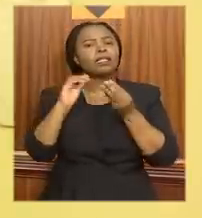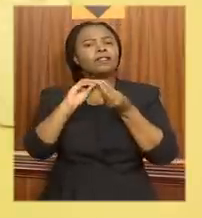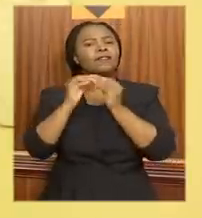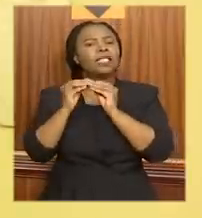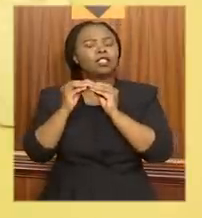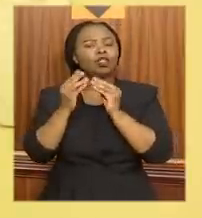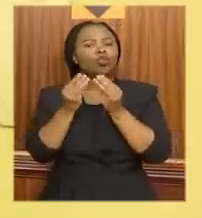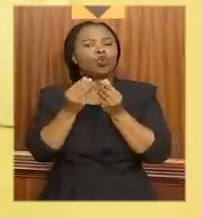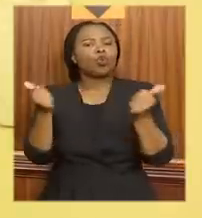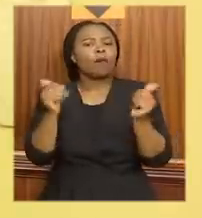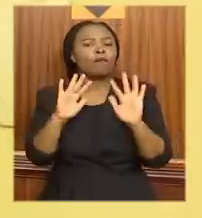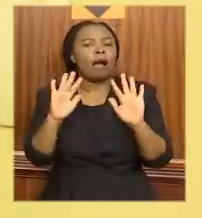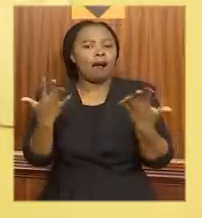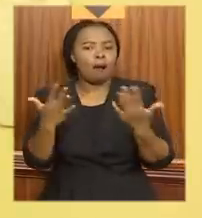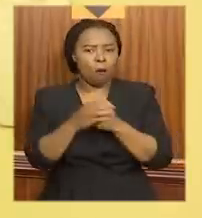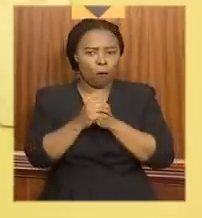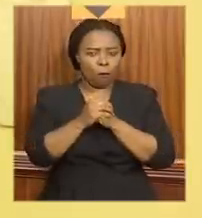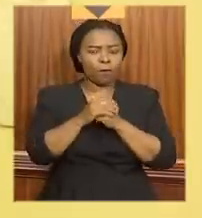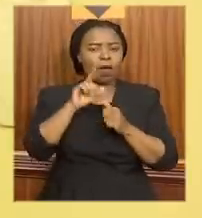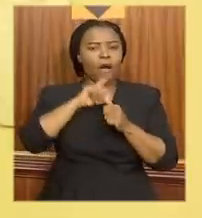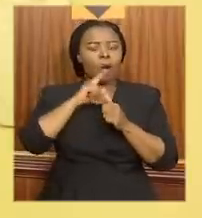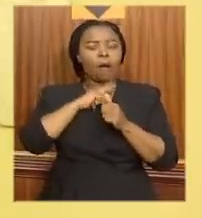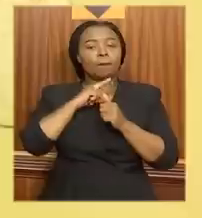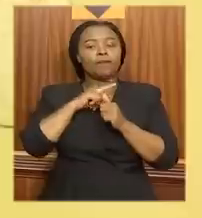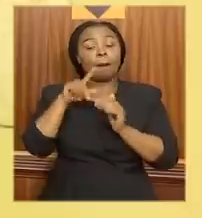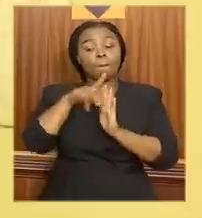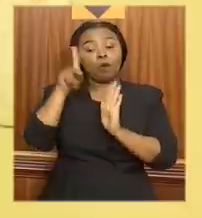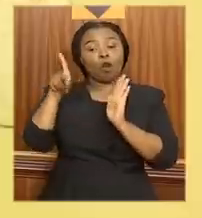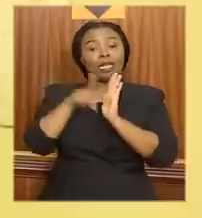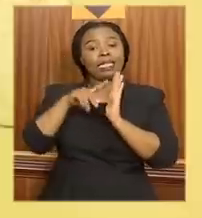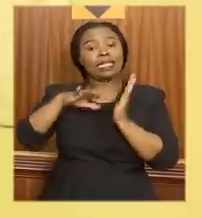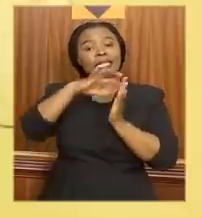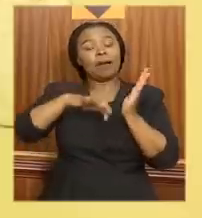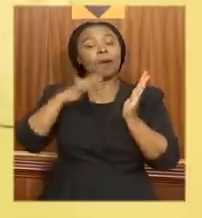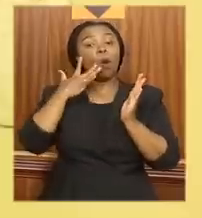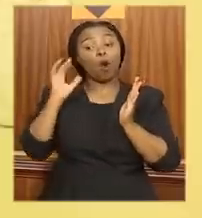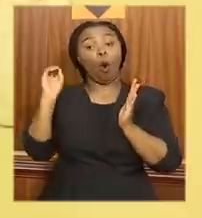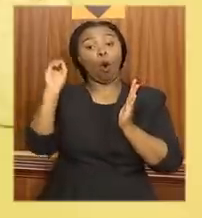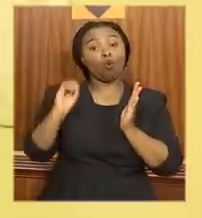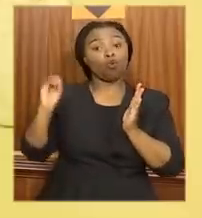when he presents the medium-term budget policy statement in October.